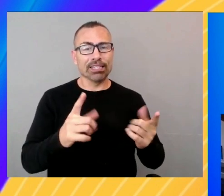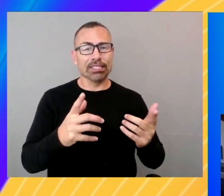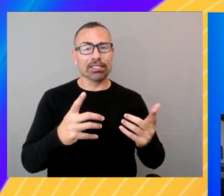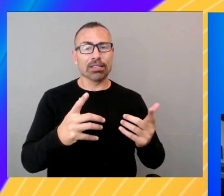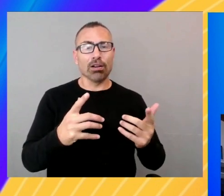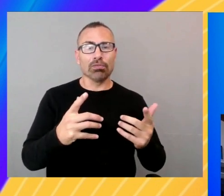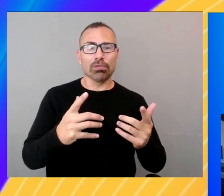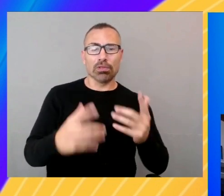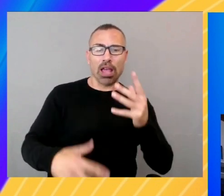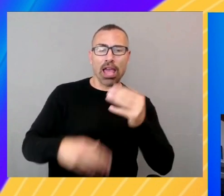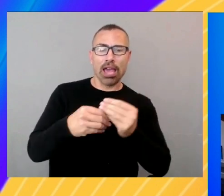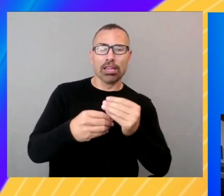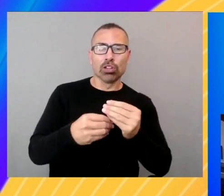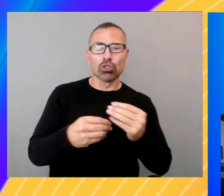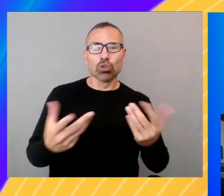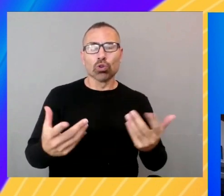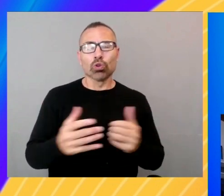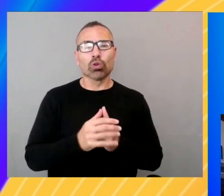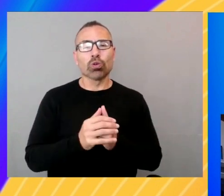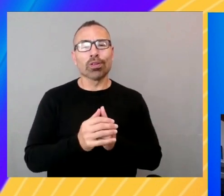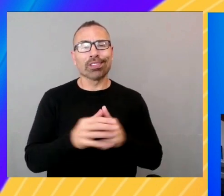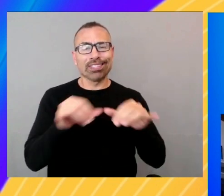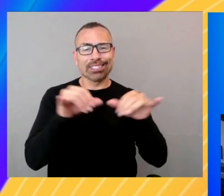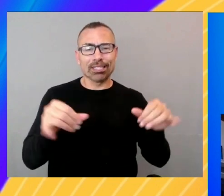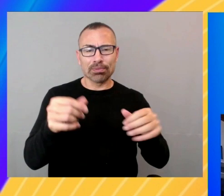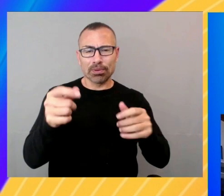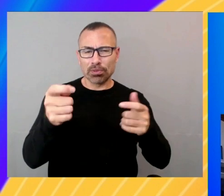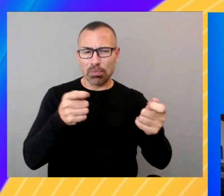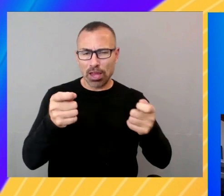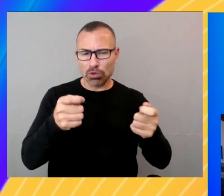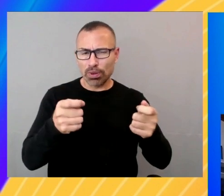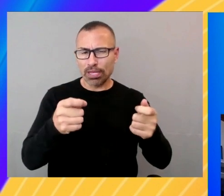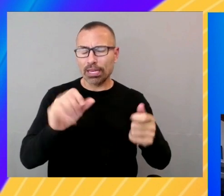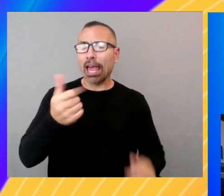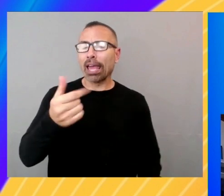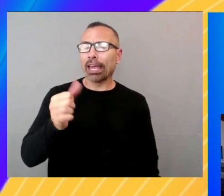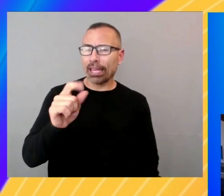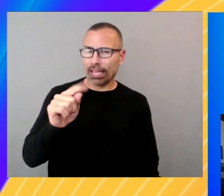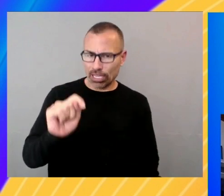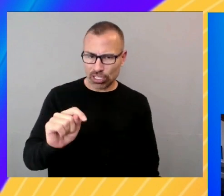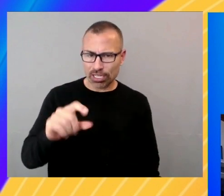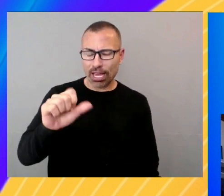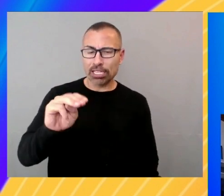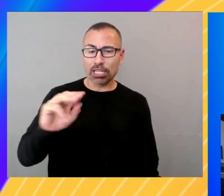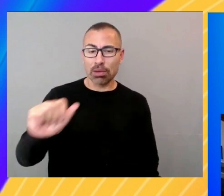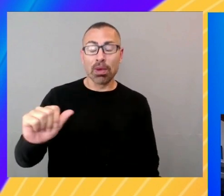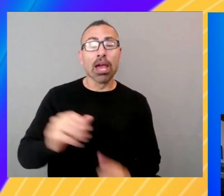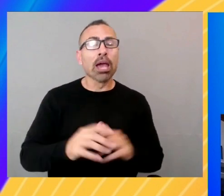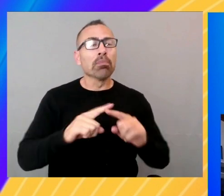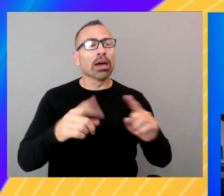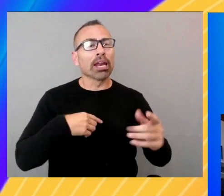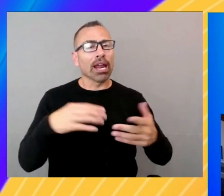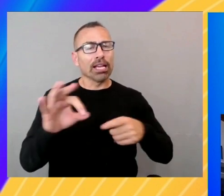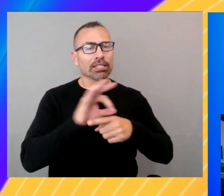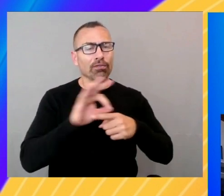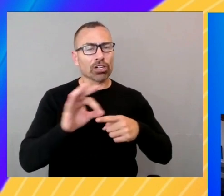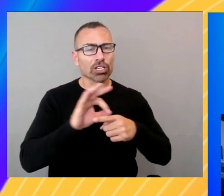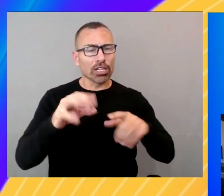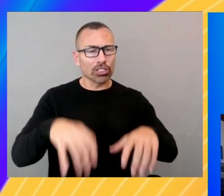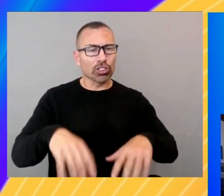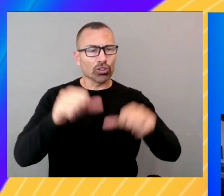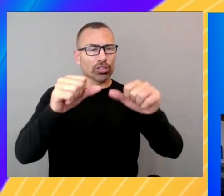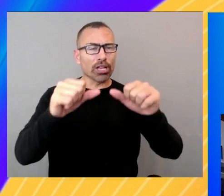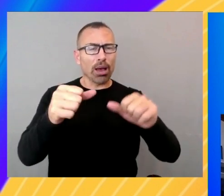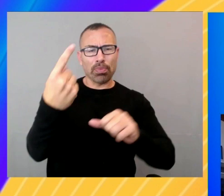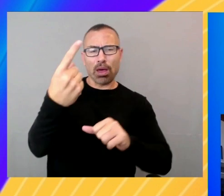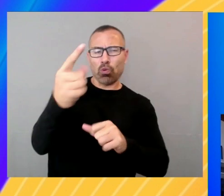SSM agent. And that is the functionality or service that customers can use to adopt that single tool set across all of these different